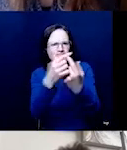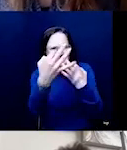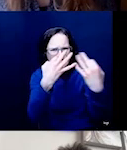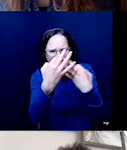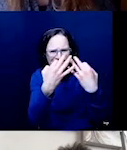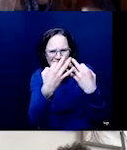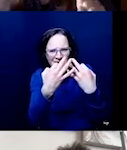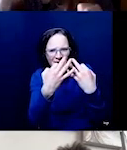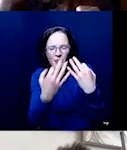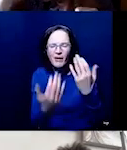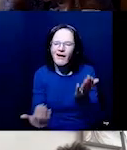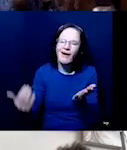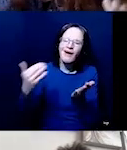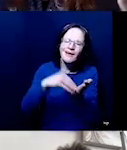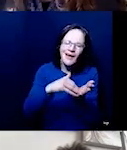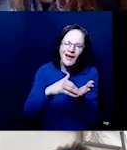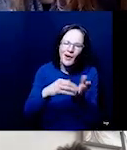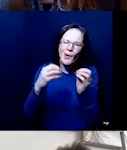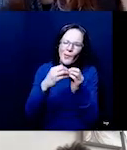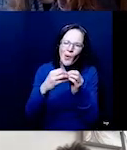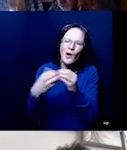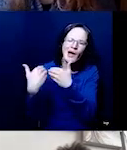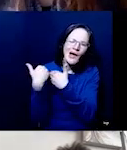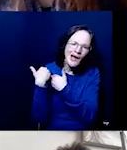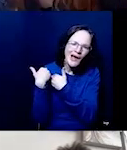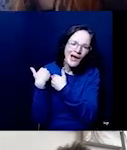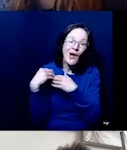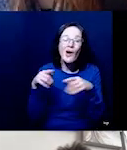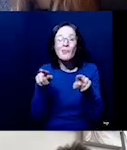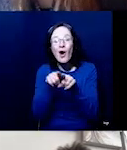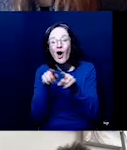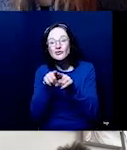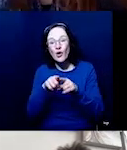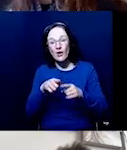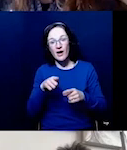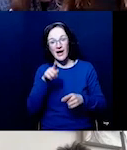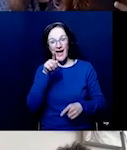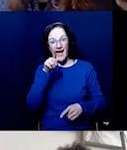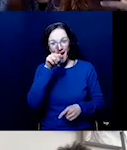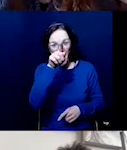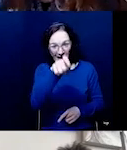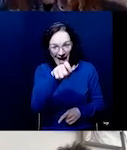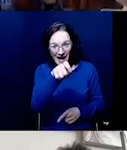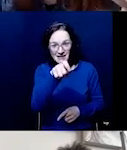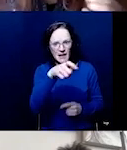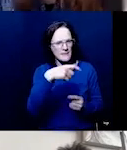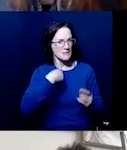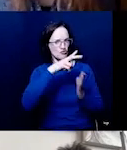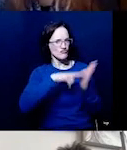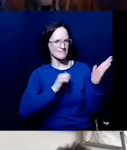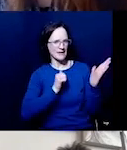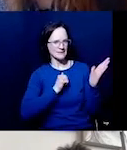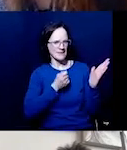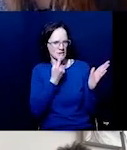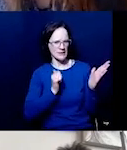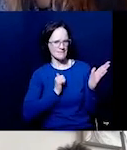still a little stressful because you're putting your situation in the hands of a person. When you don't exactly understand all the rights